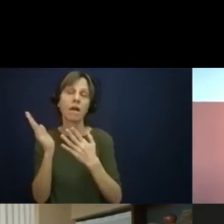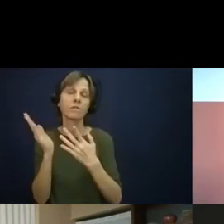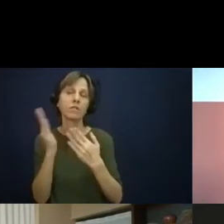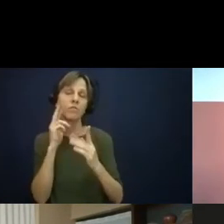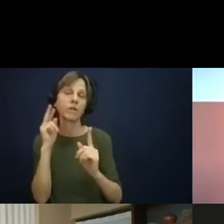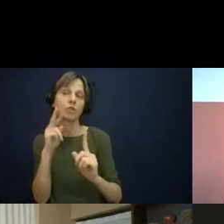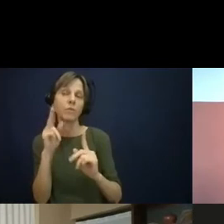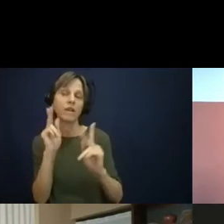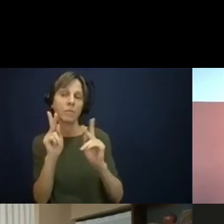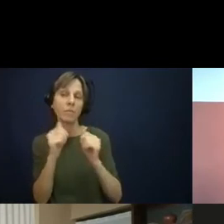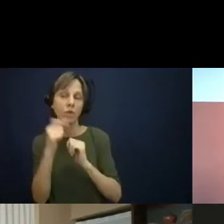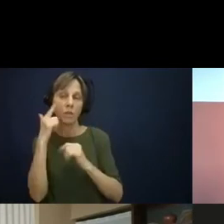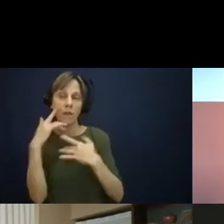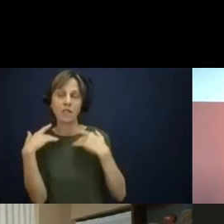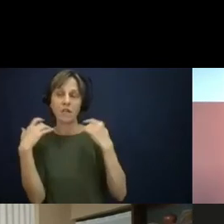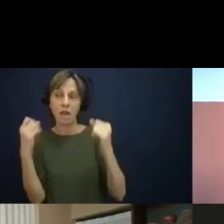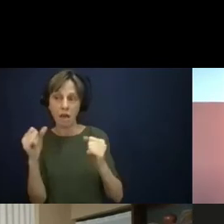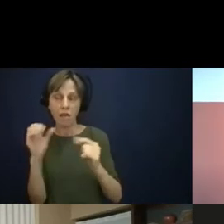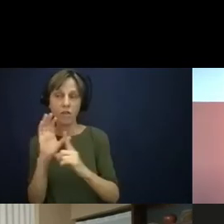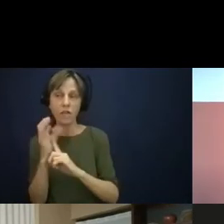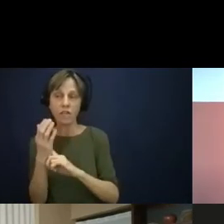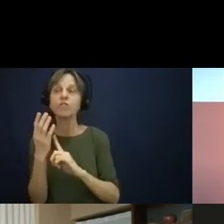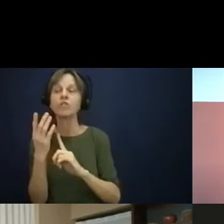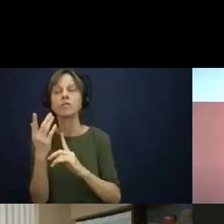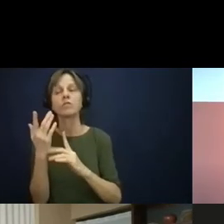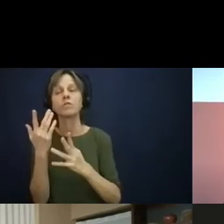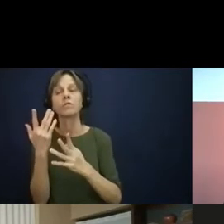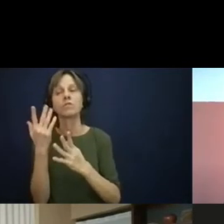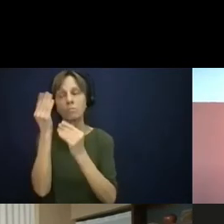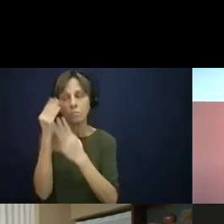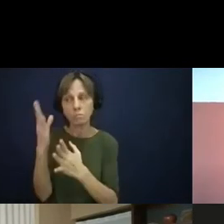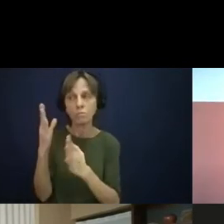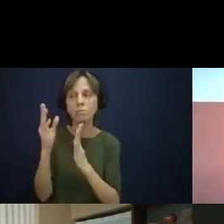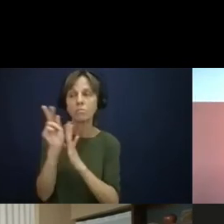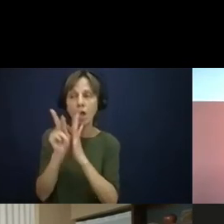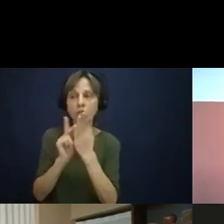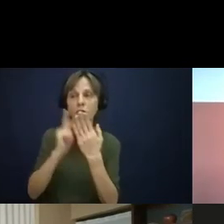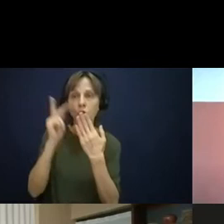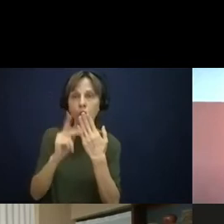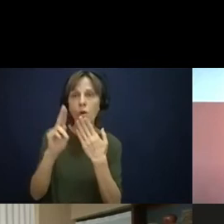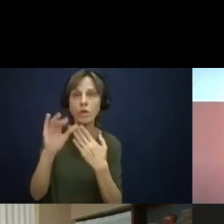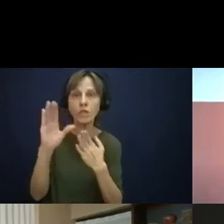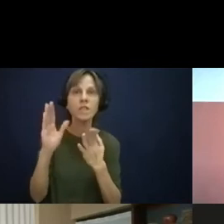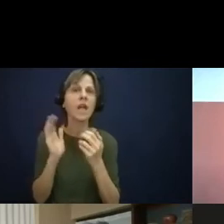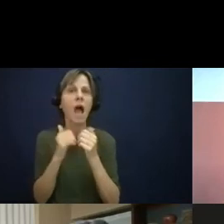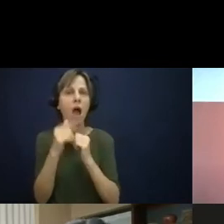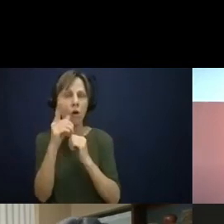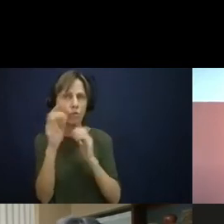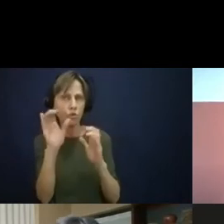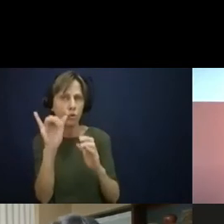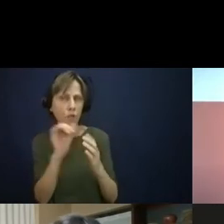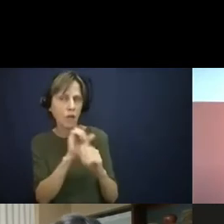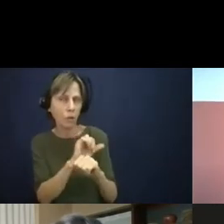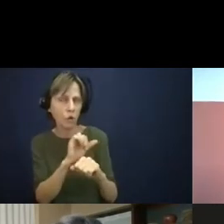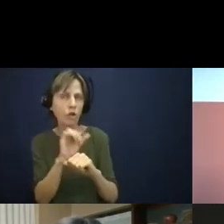conditions to inform programs and policies in New York City. Can you tell us about how you've been doing that work and your experiences as an advisor